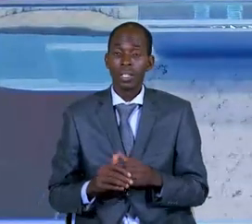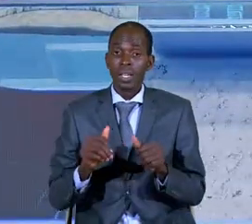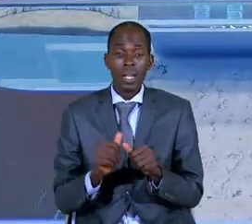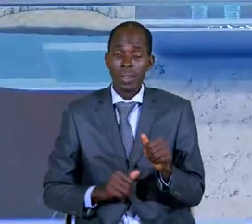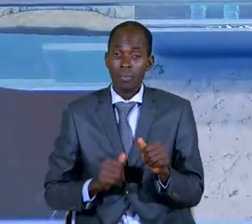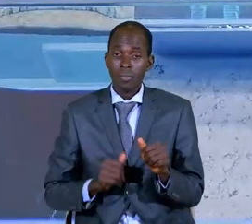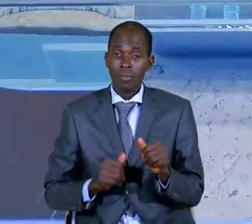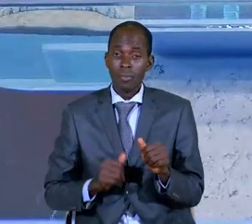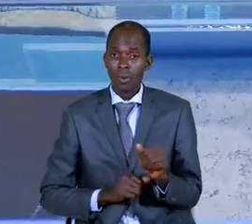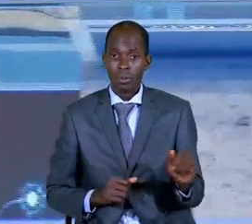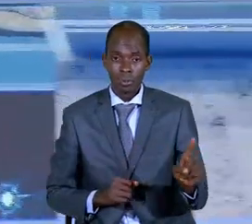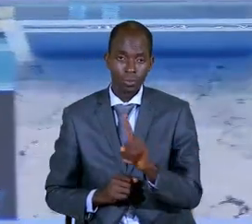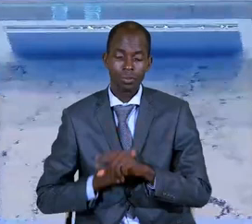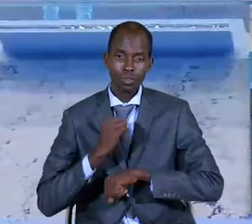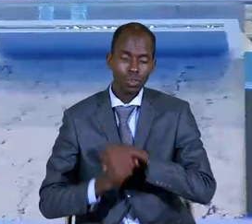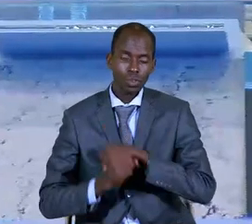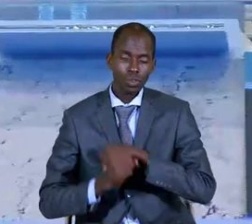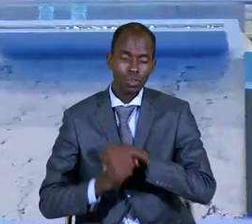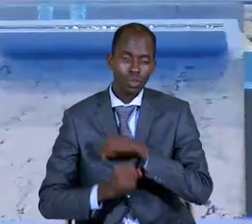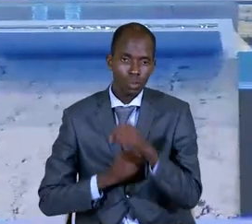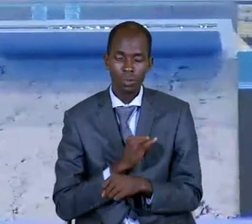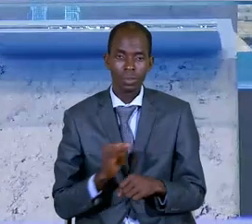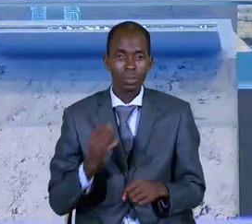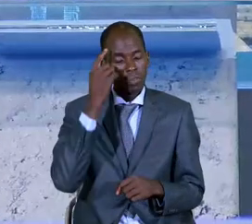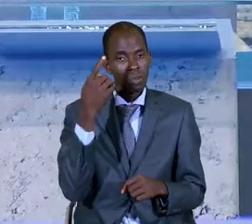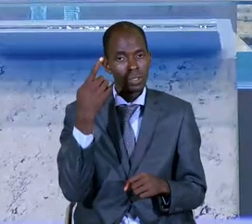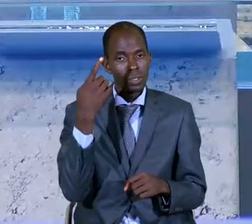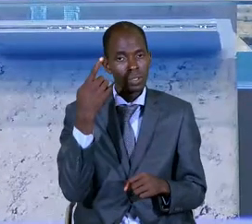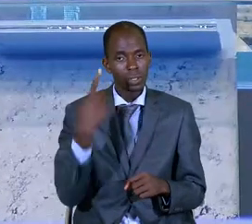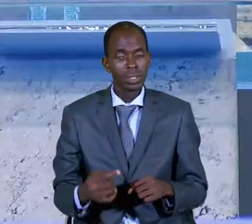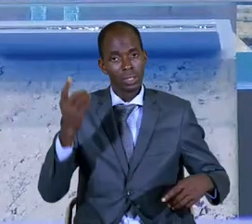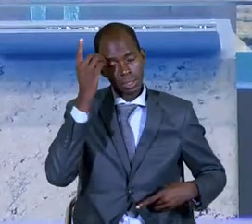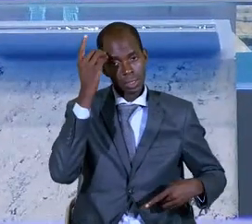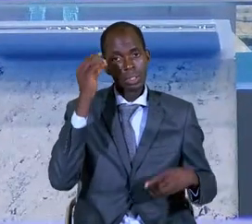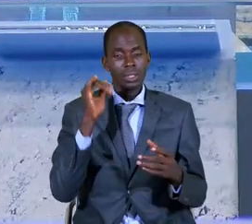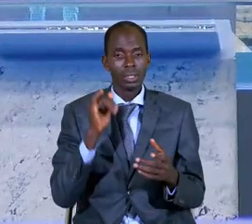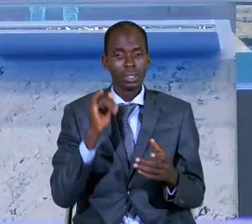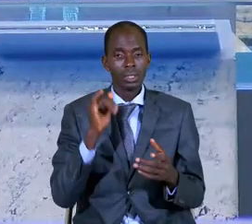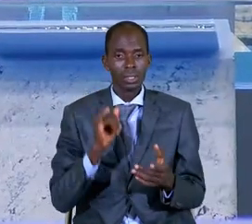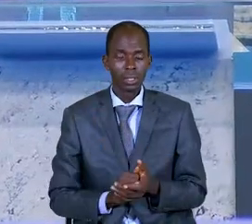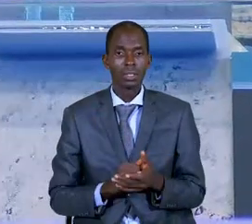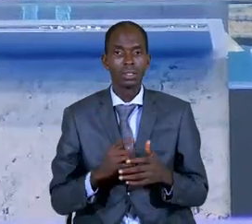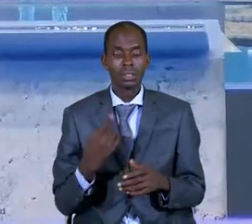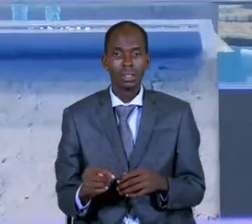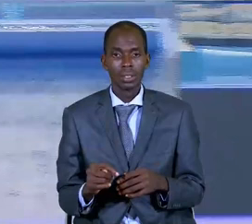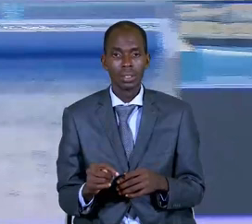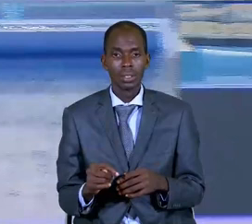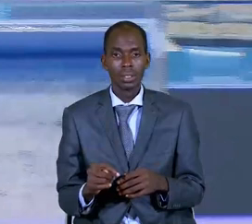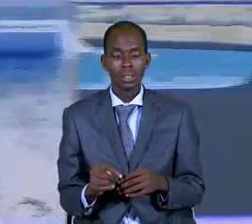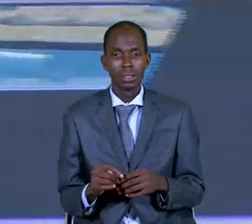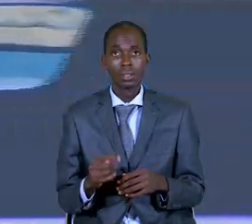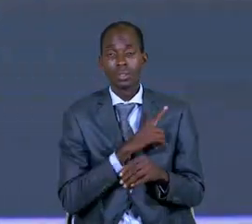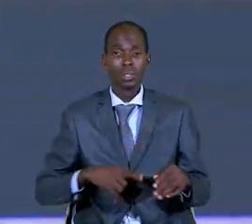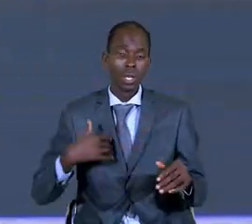Everybody suffering from the plague that the frogs had brought. The frog in their